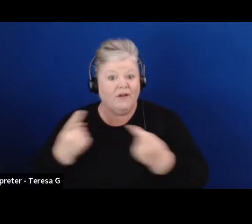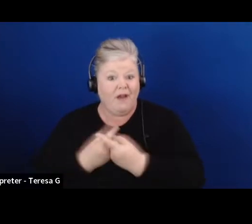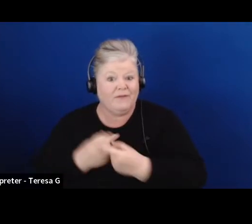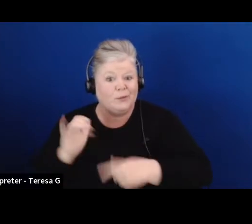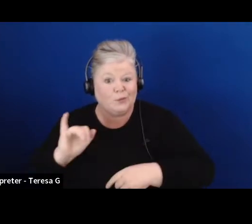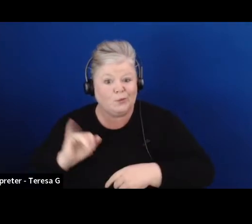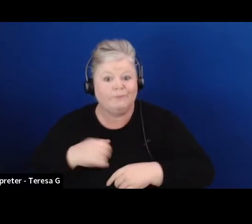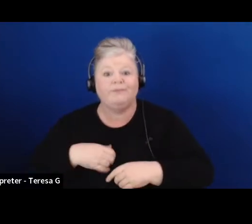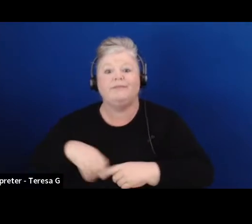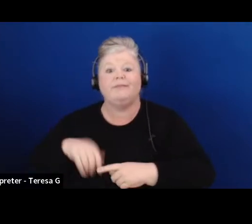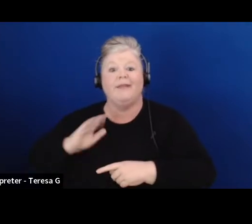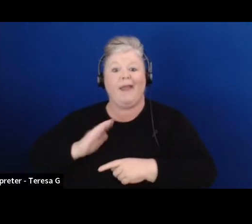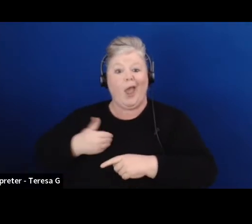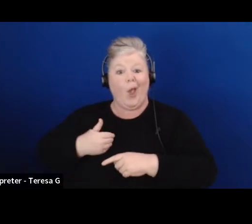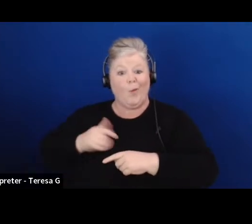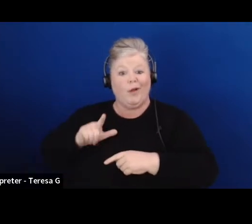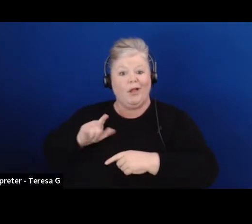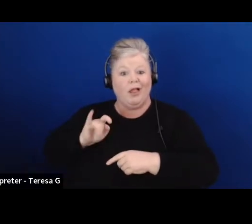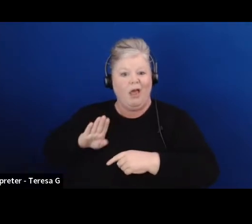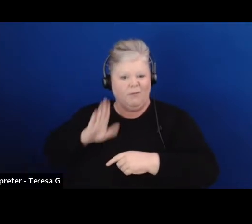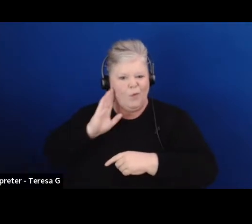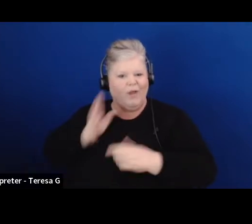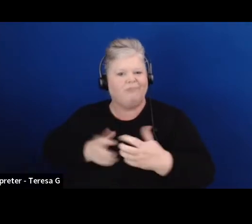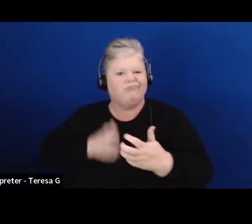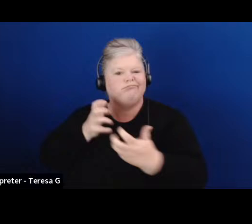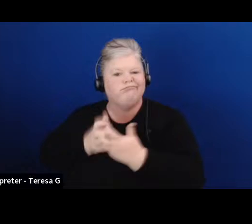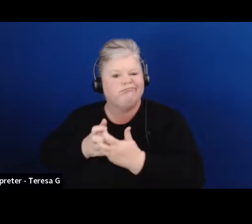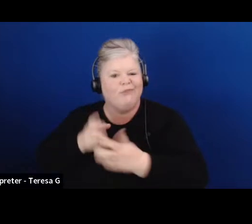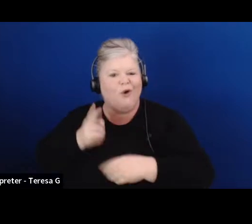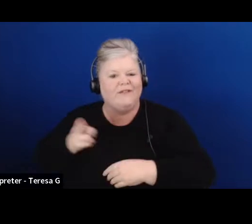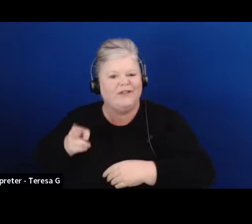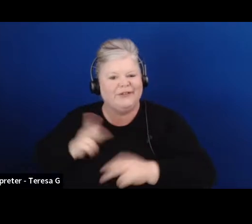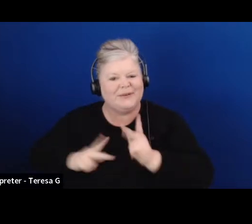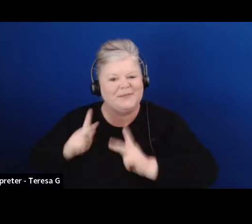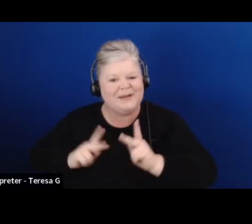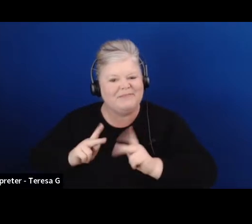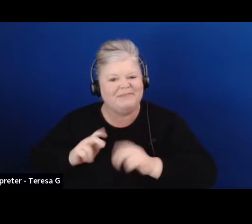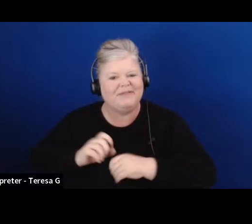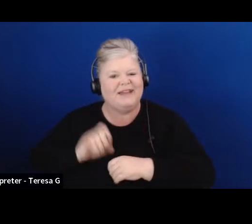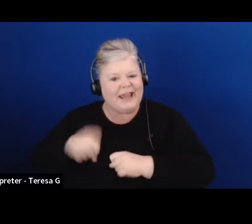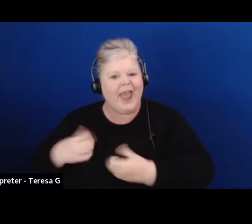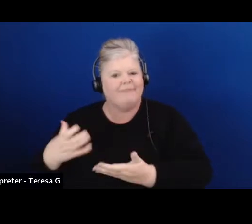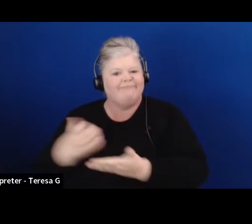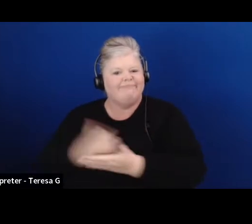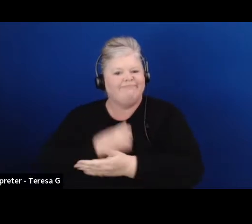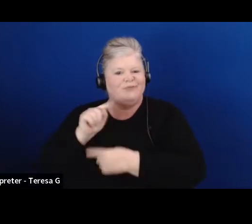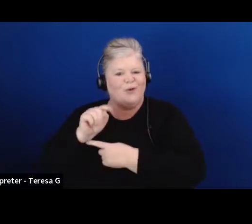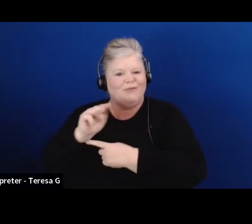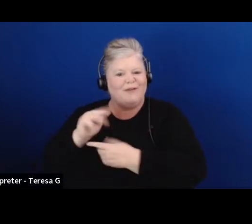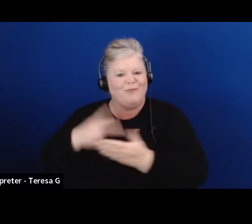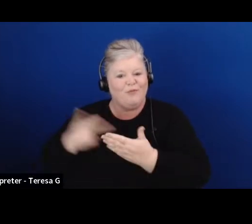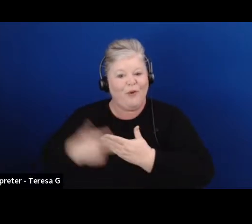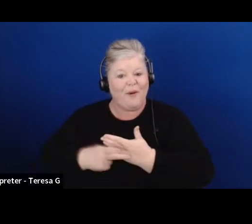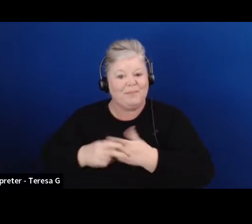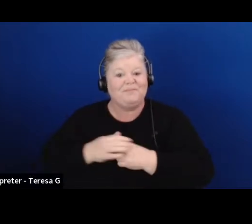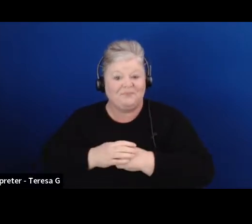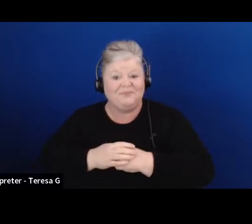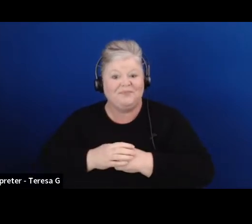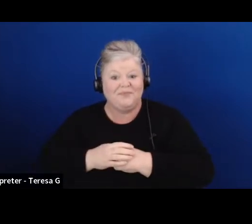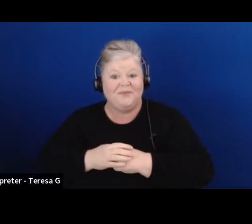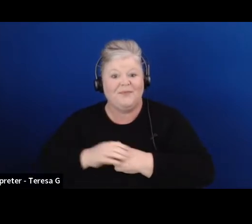hearing people so they can use the Toastmasters program. Audible Talkers makes meetings